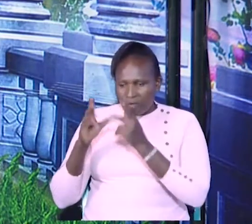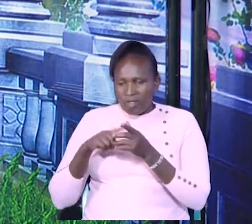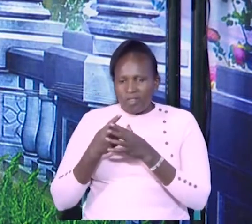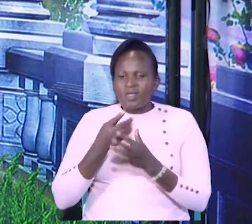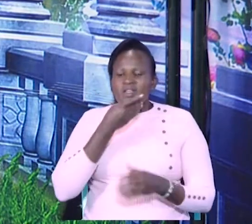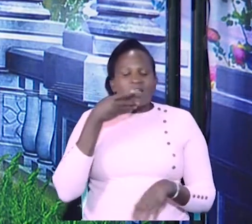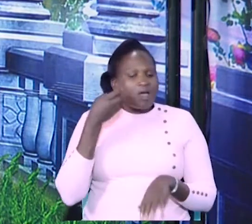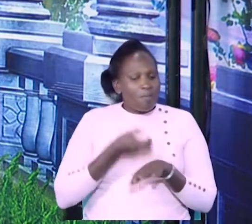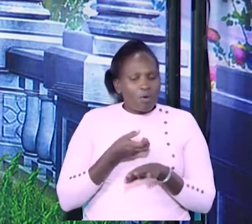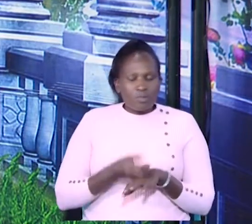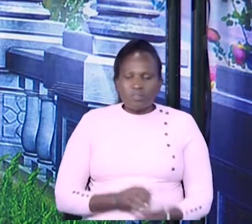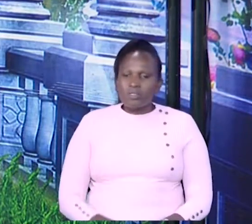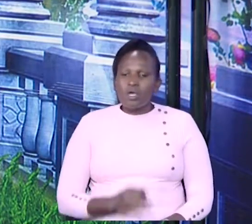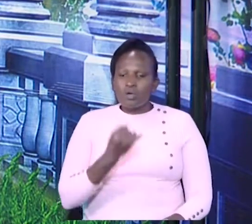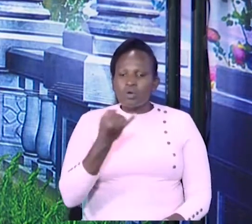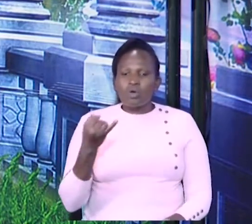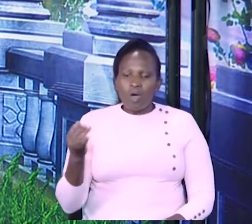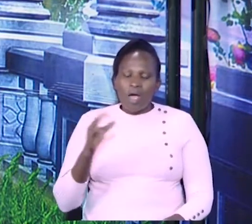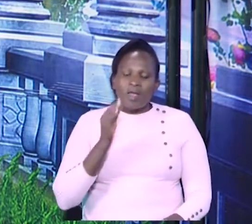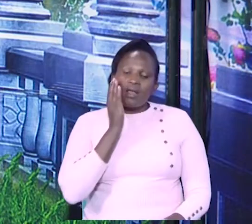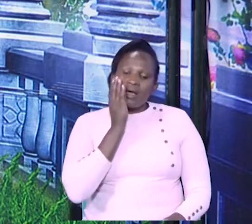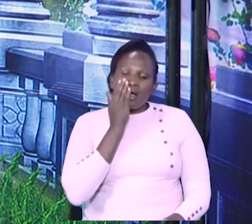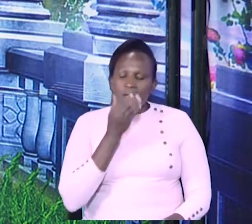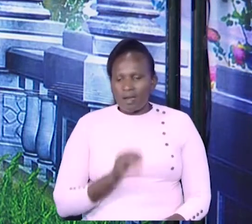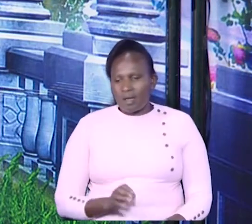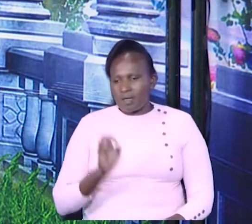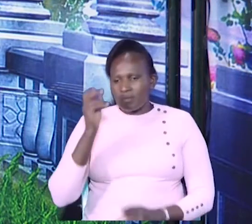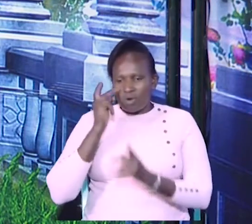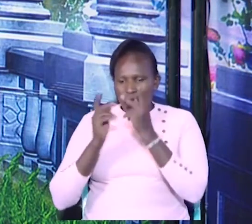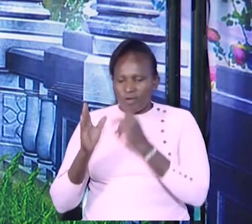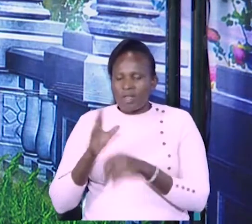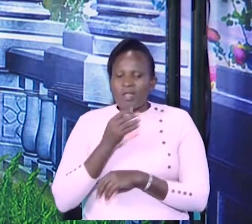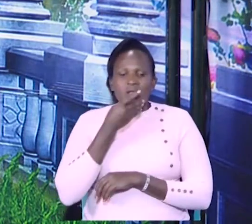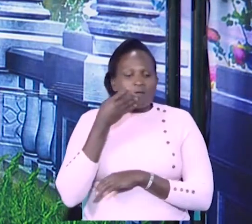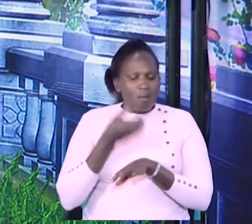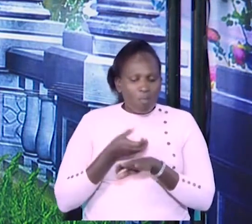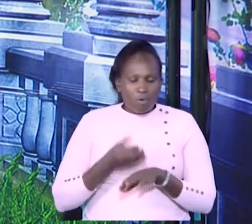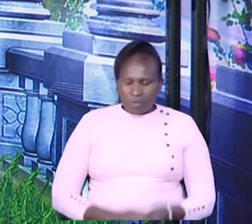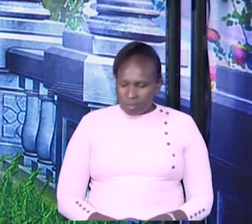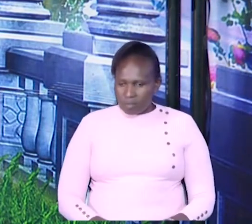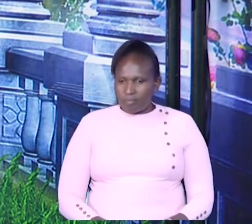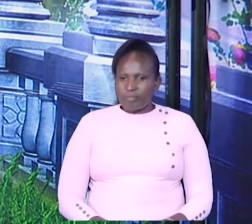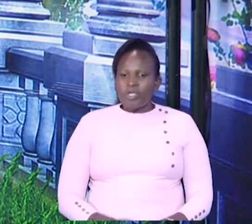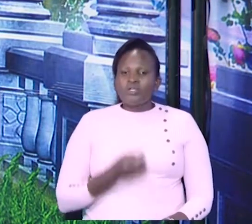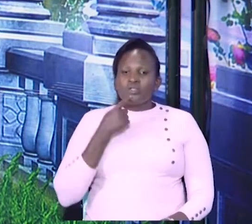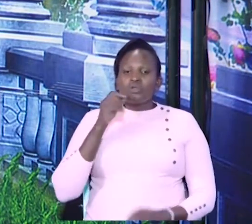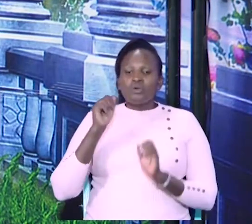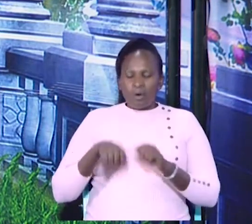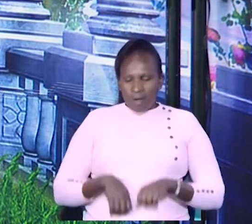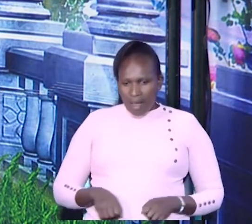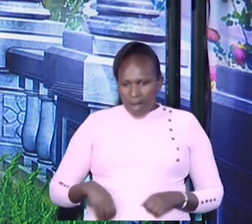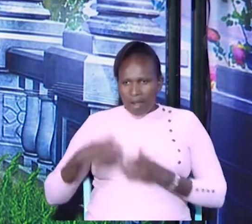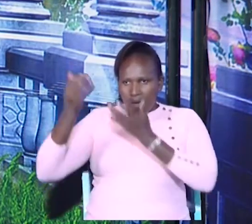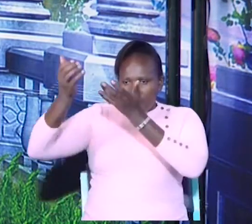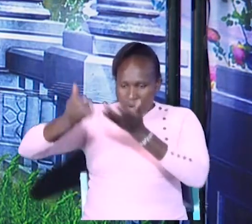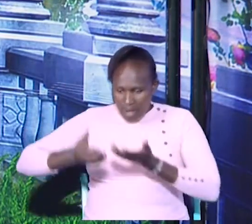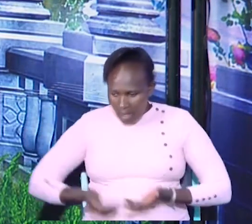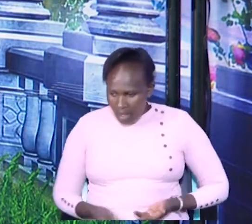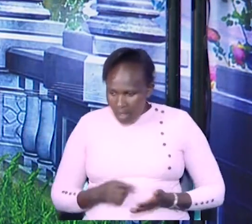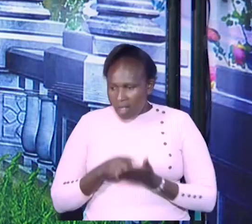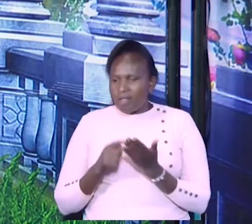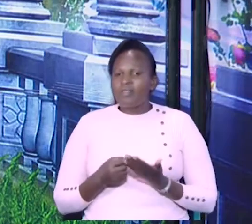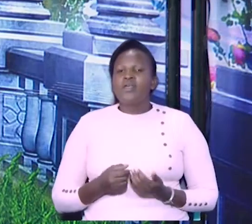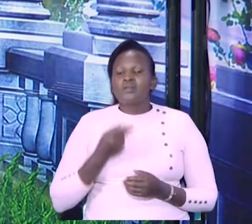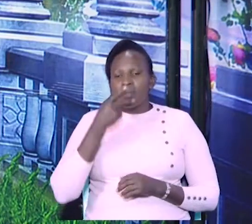dry bones. Draw and color Prophet Ezekiel and the dry bones. Kwa hivyo unaweza kudownload,